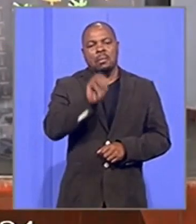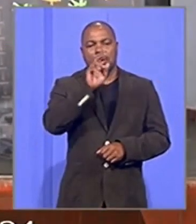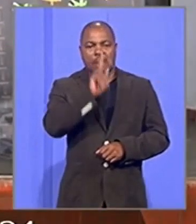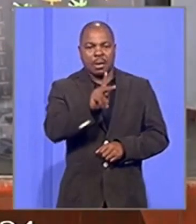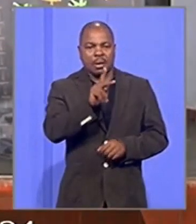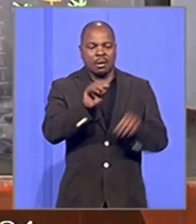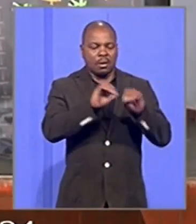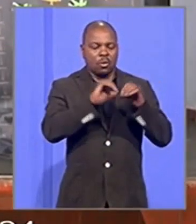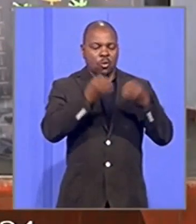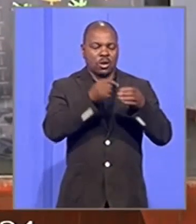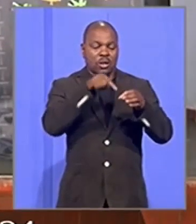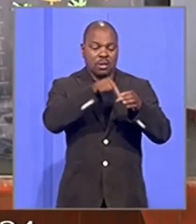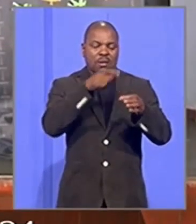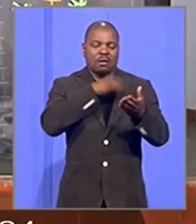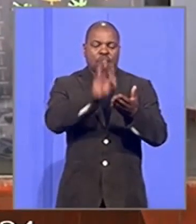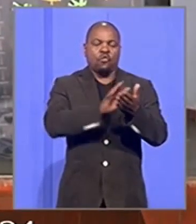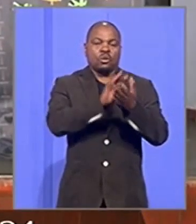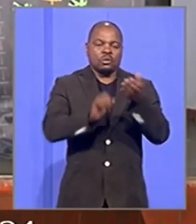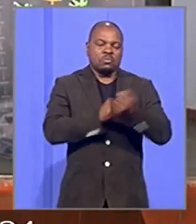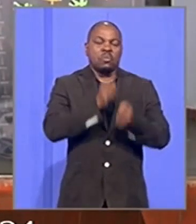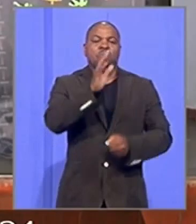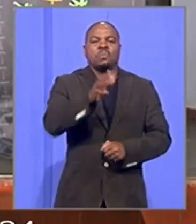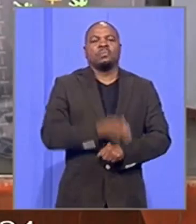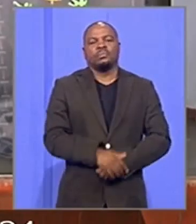MK party.